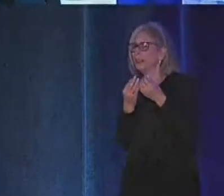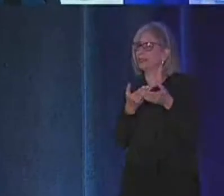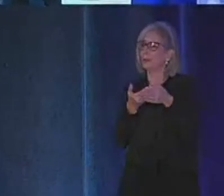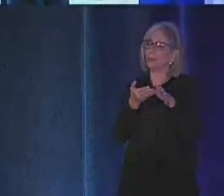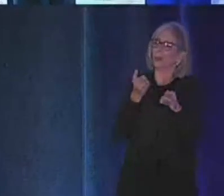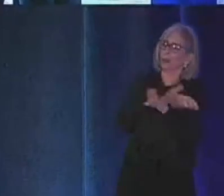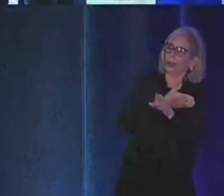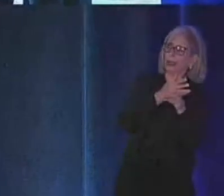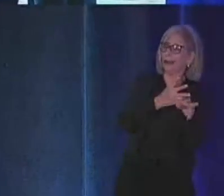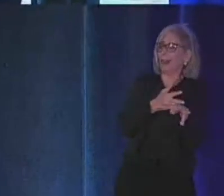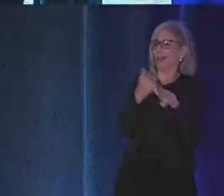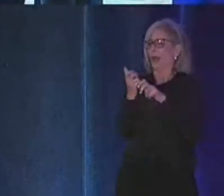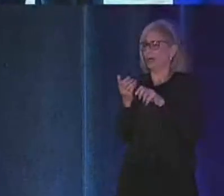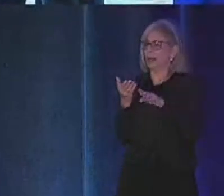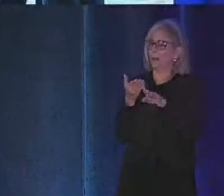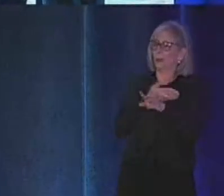preloading,